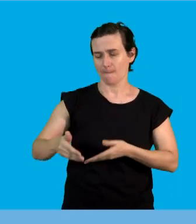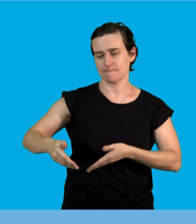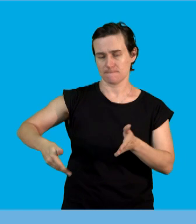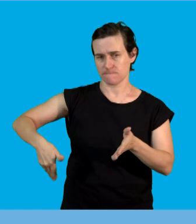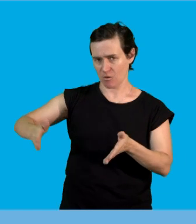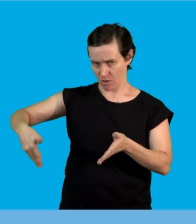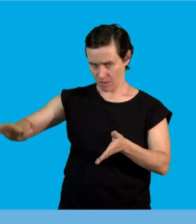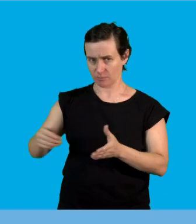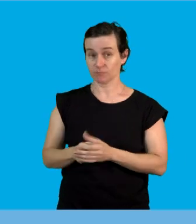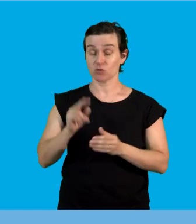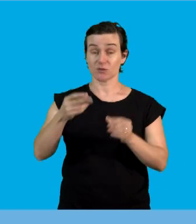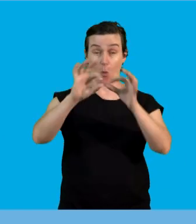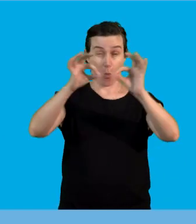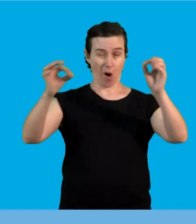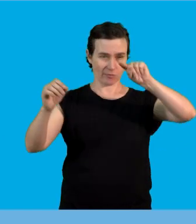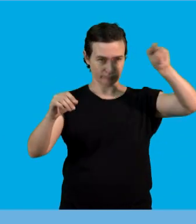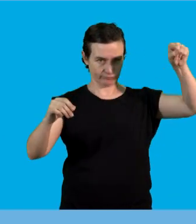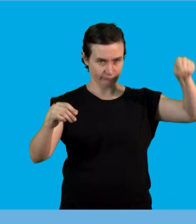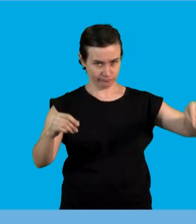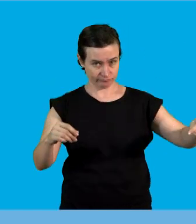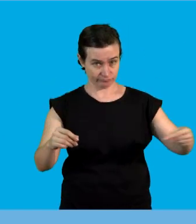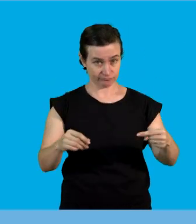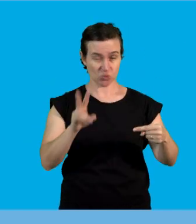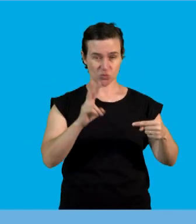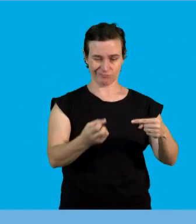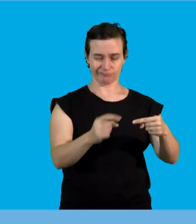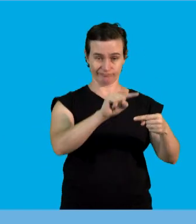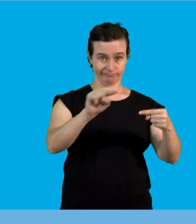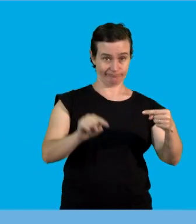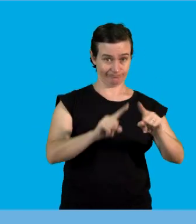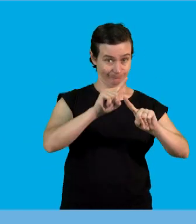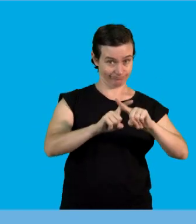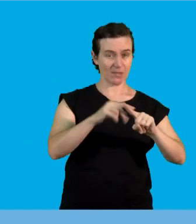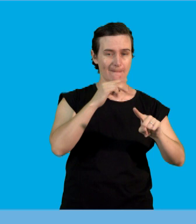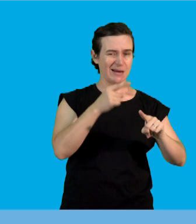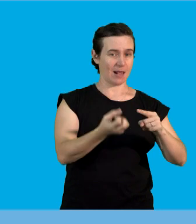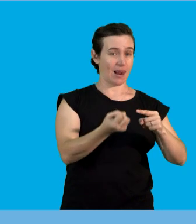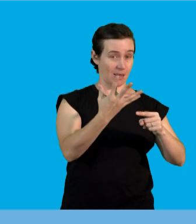to have our wires and a symbol for the light bulb.